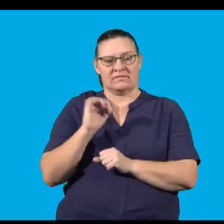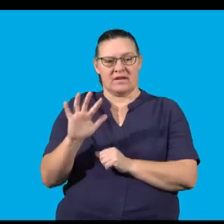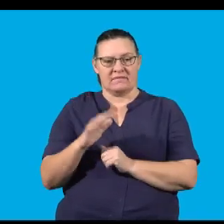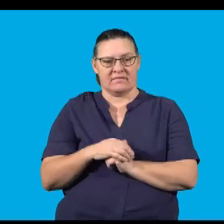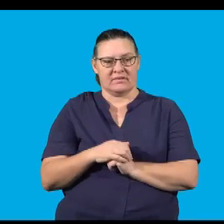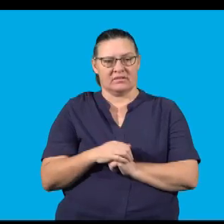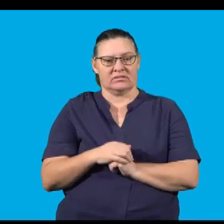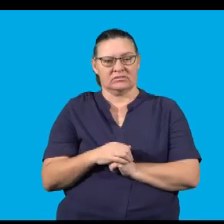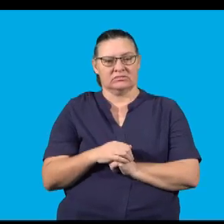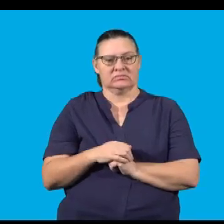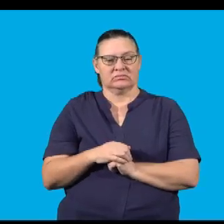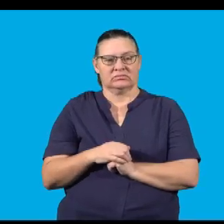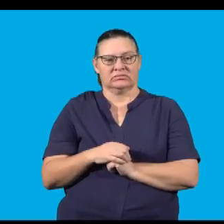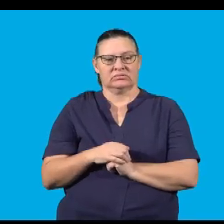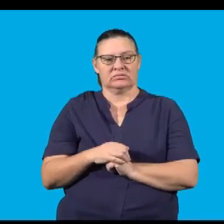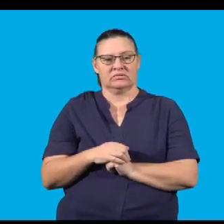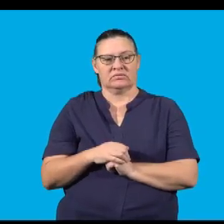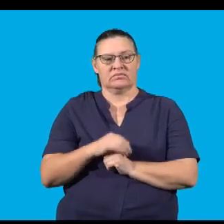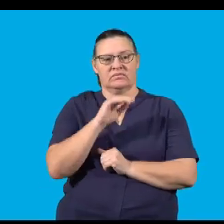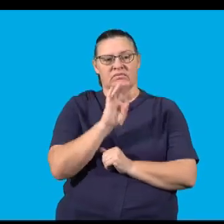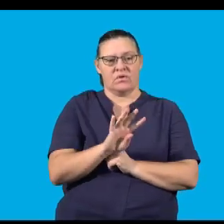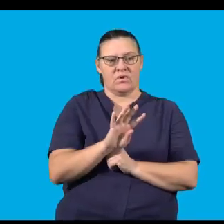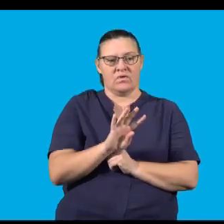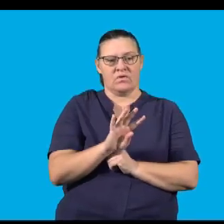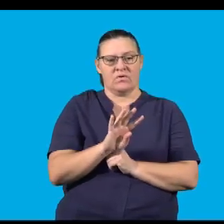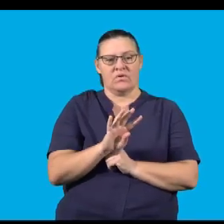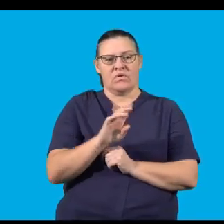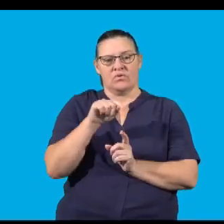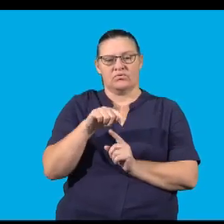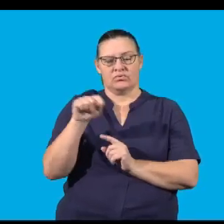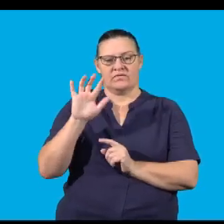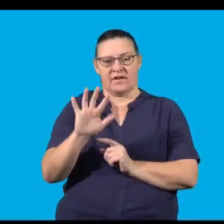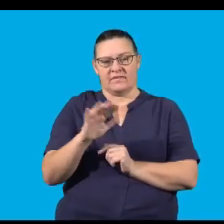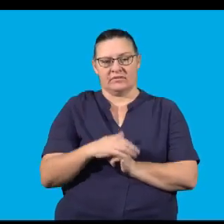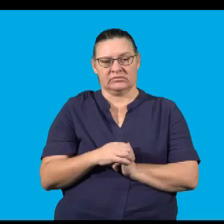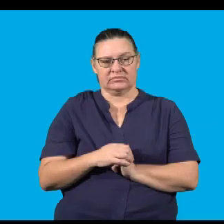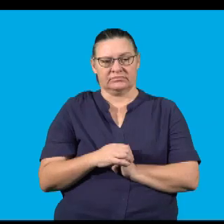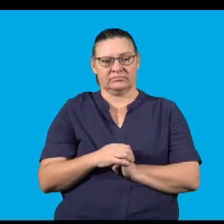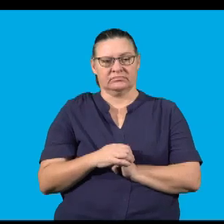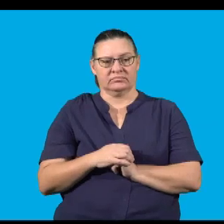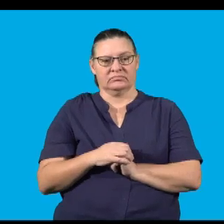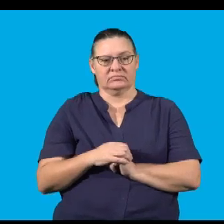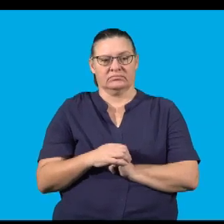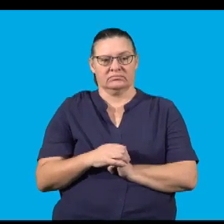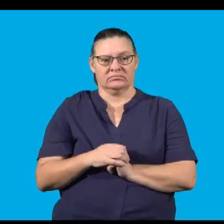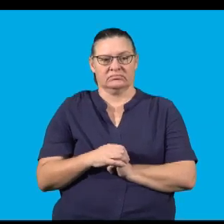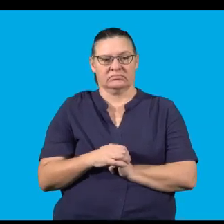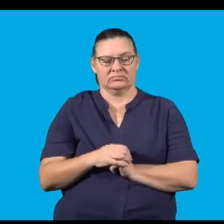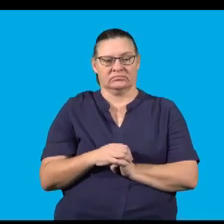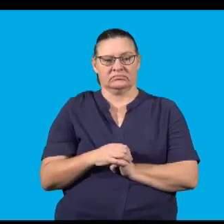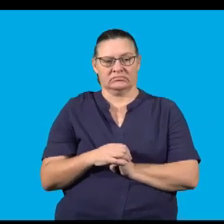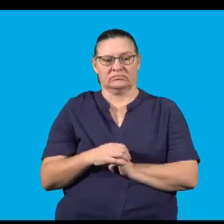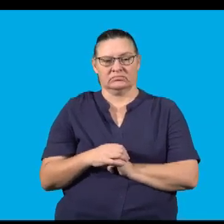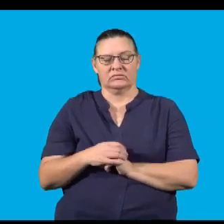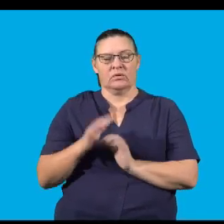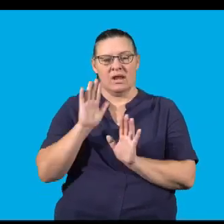5. Square root of 4 here is 2, so it'll be 4 root 5. Okay, and we'll just leave that